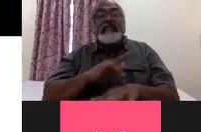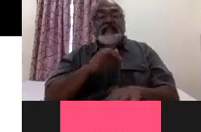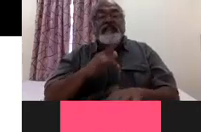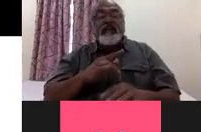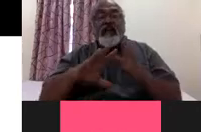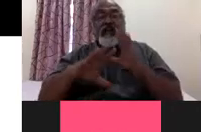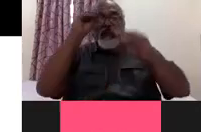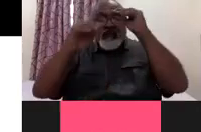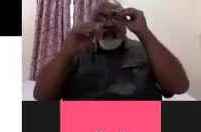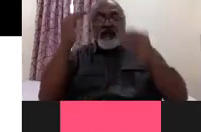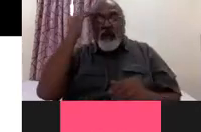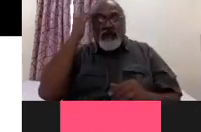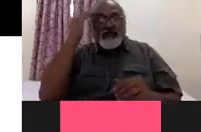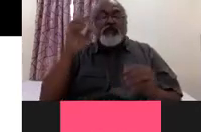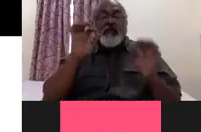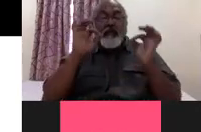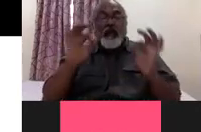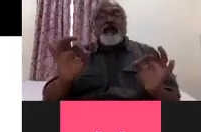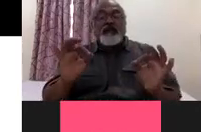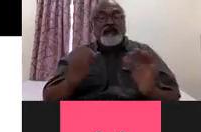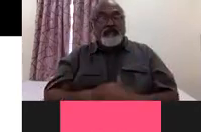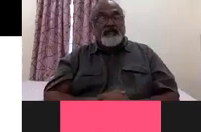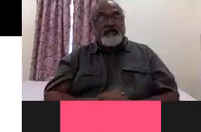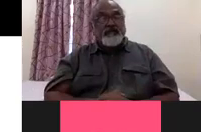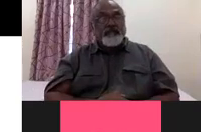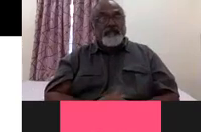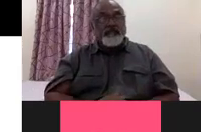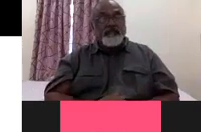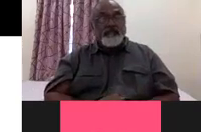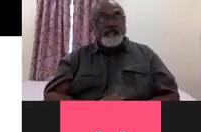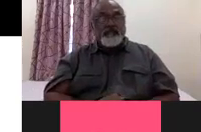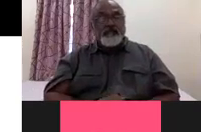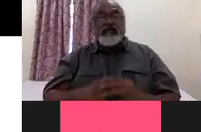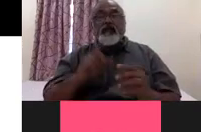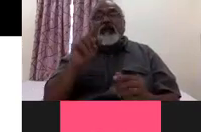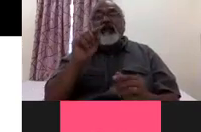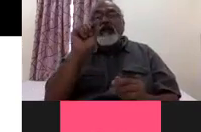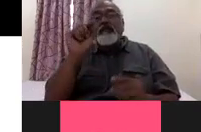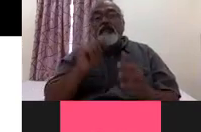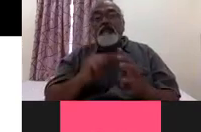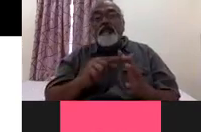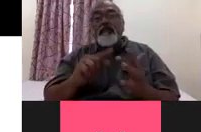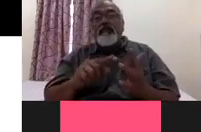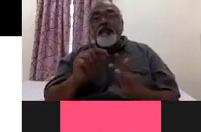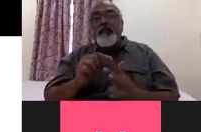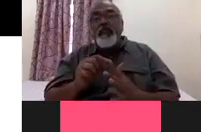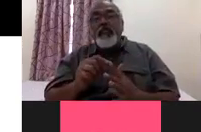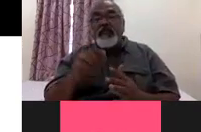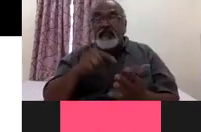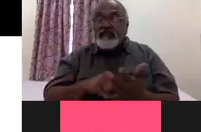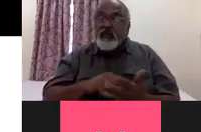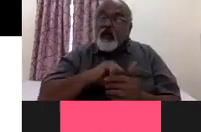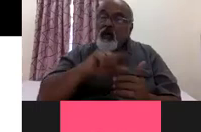excellent. I mean, good points, I know. But all I would say, I'll have one tip, because all of that will never, ever,